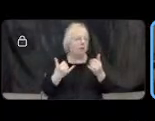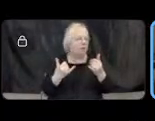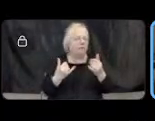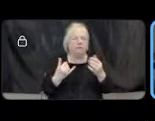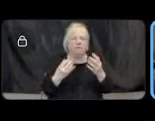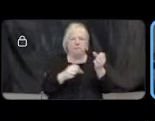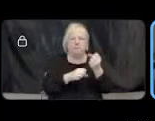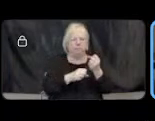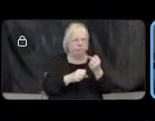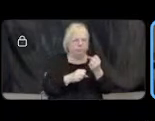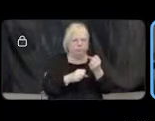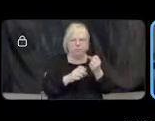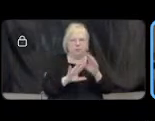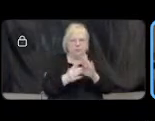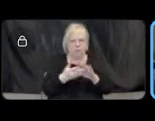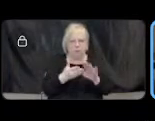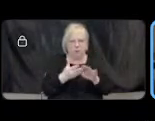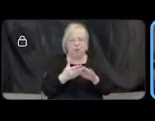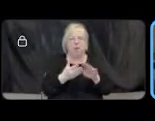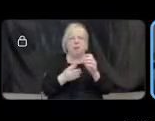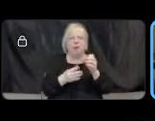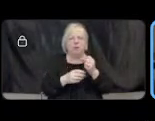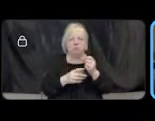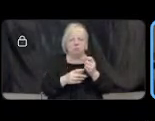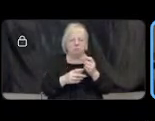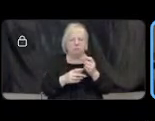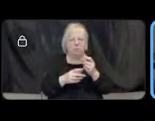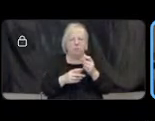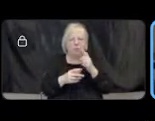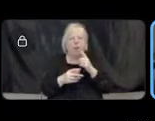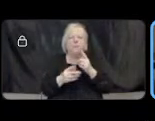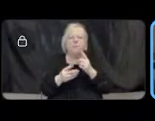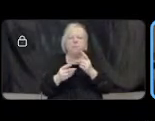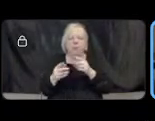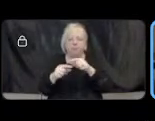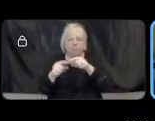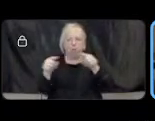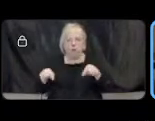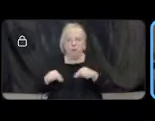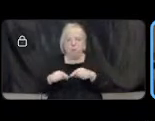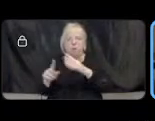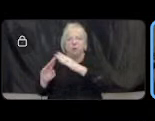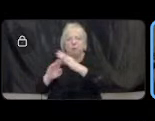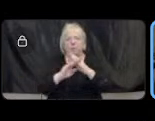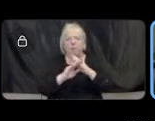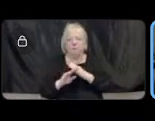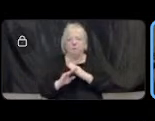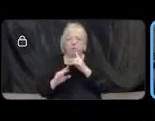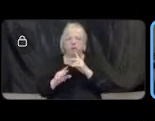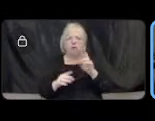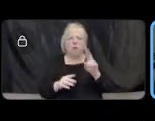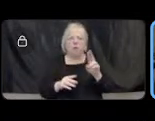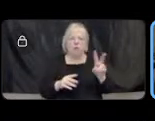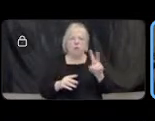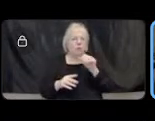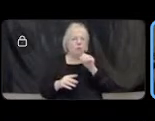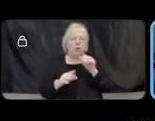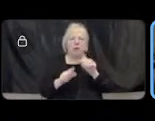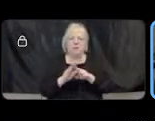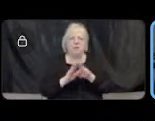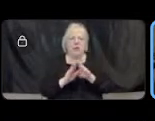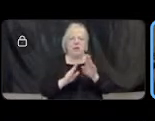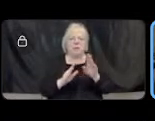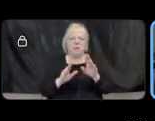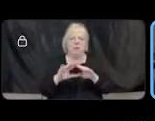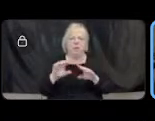The ball fields will be located adjacent to the proposed perimeter buffers bordering existing undeveloped R2 residentially zoned areas